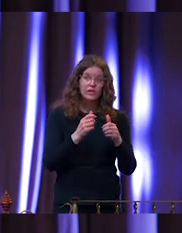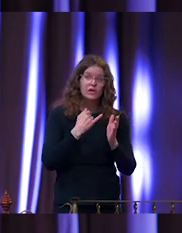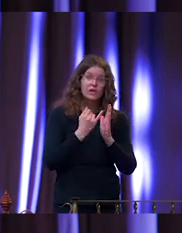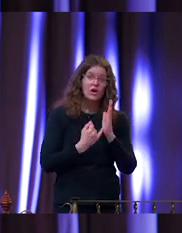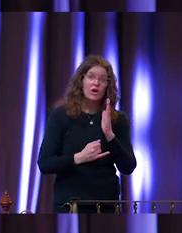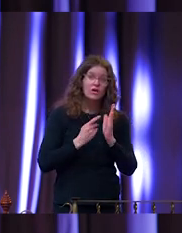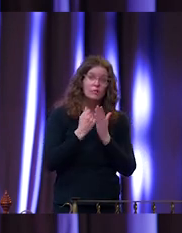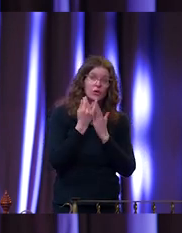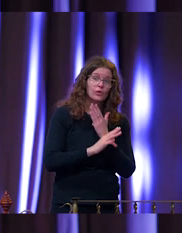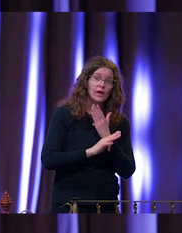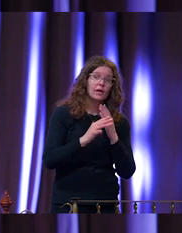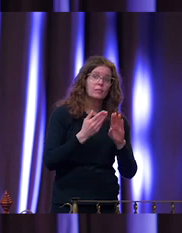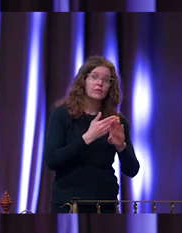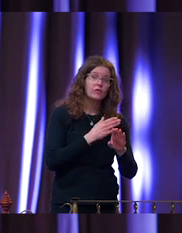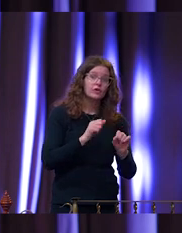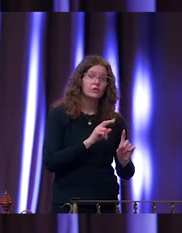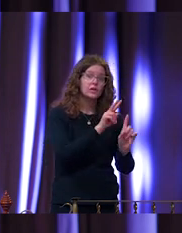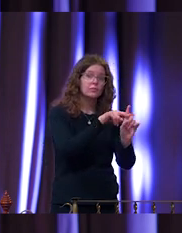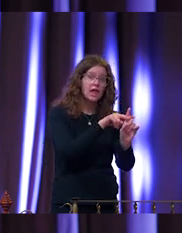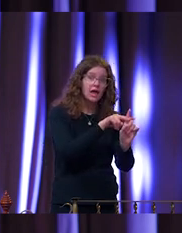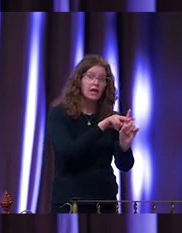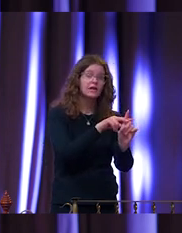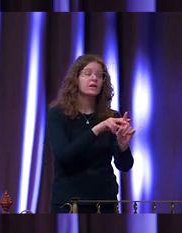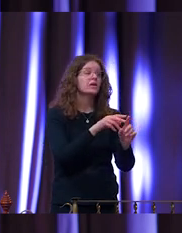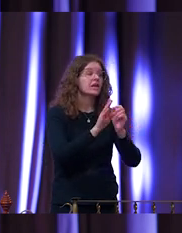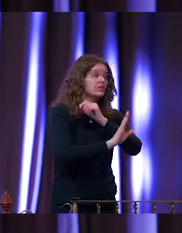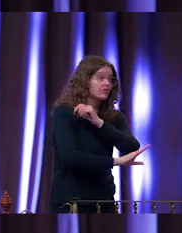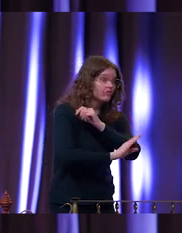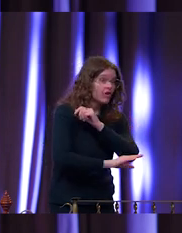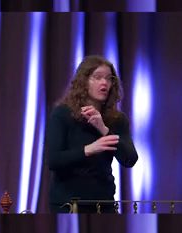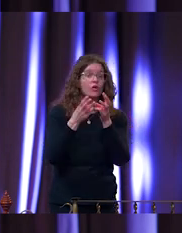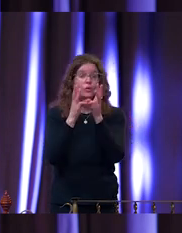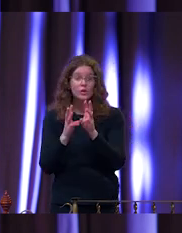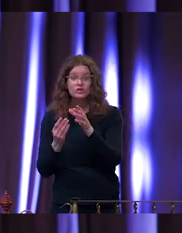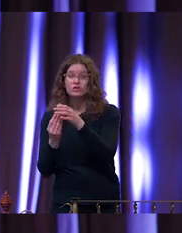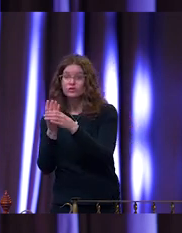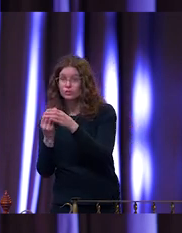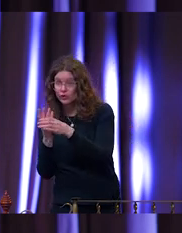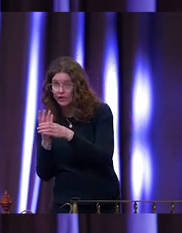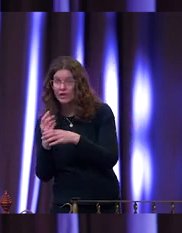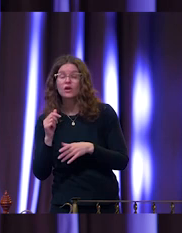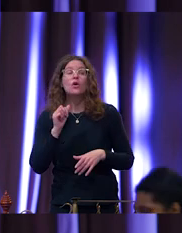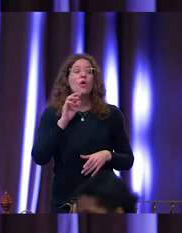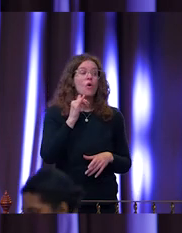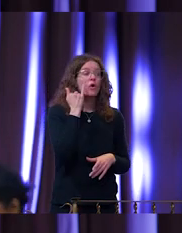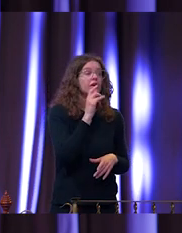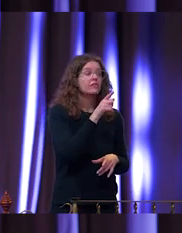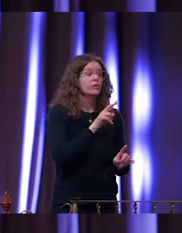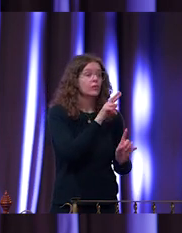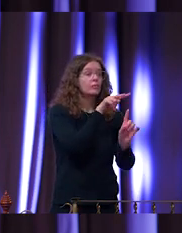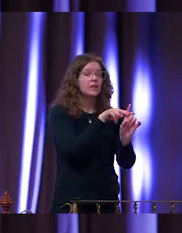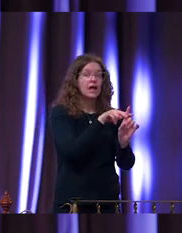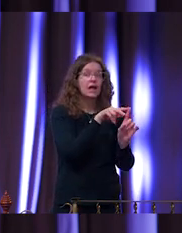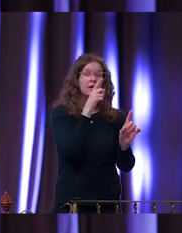was you could apply in the fall, in the winter, and spring, or if you apply for this